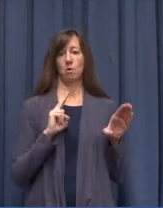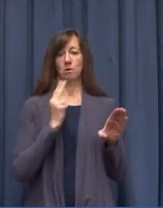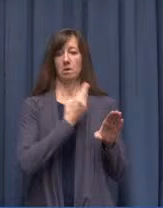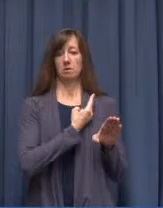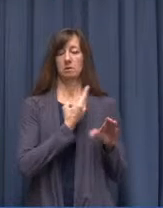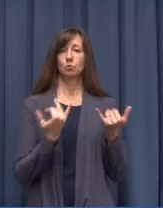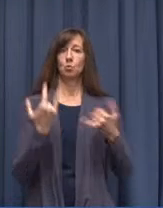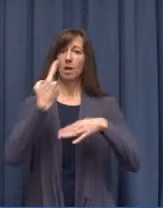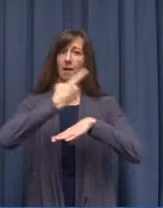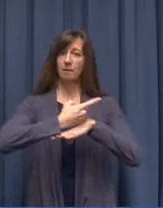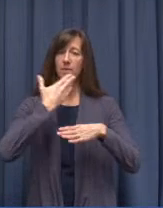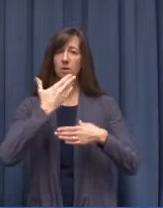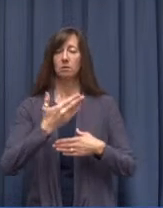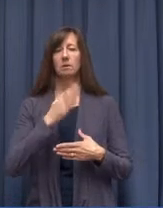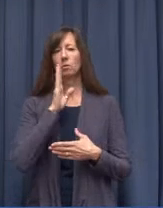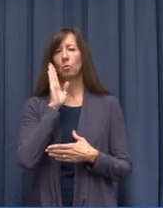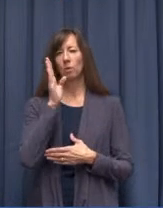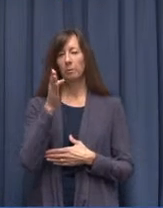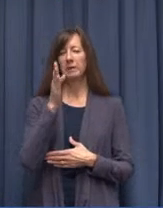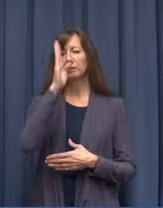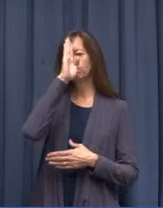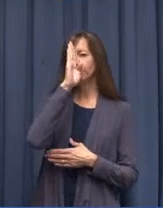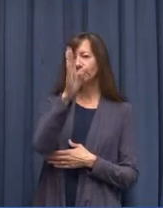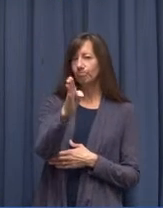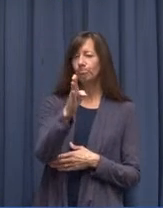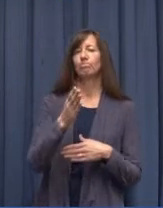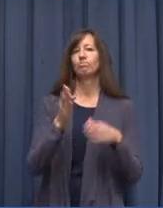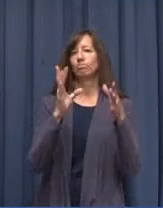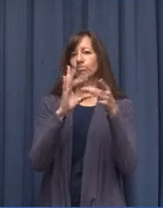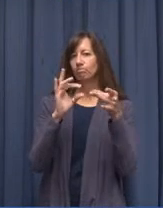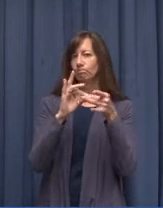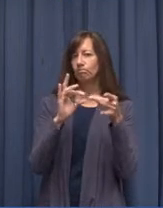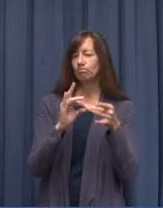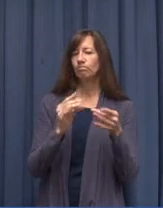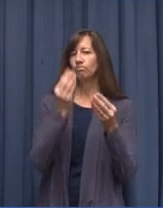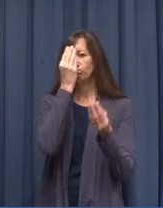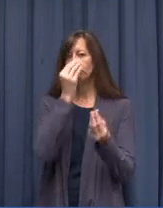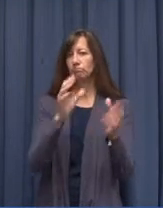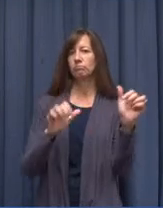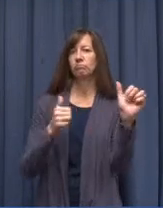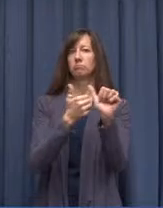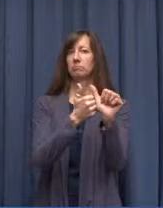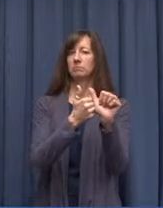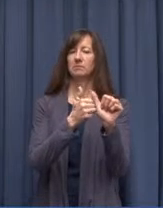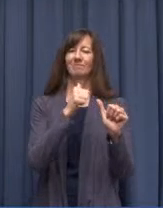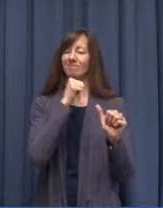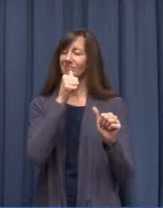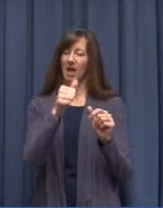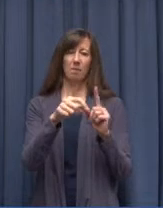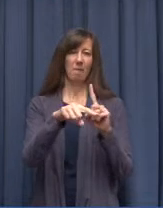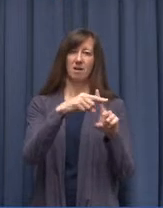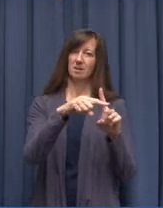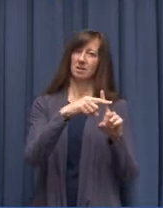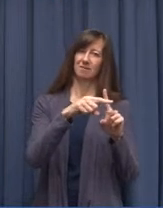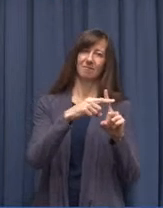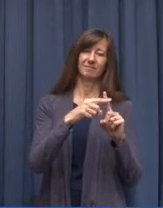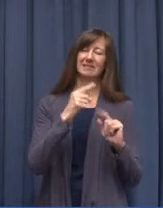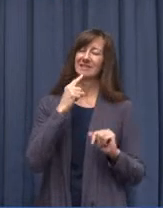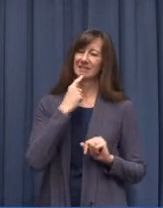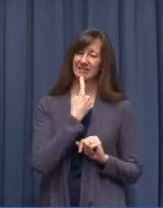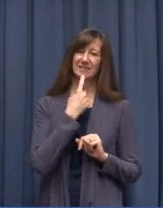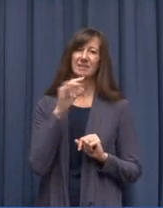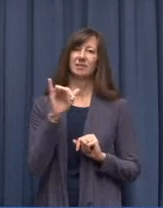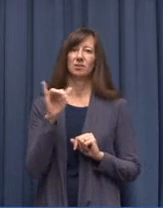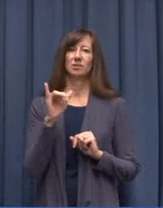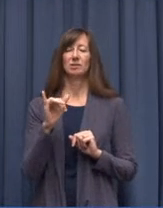update, but also one that is it's not positive and is serious. And really, I want to serve as a